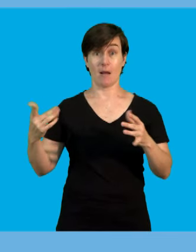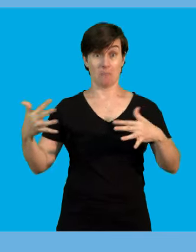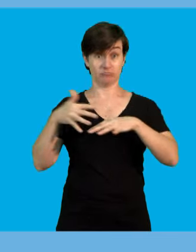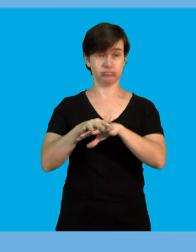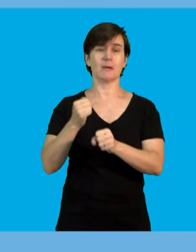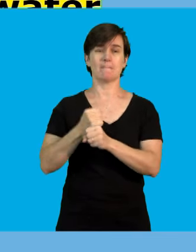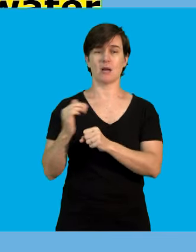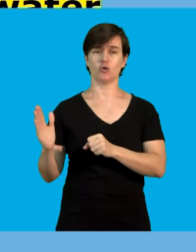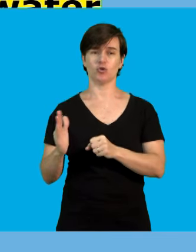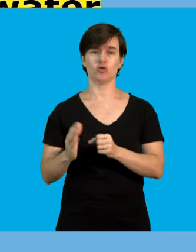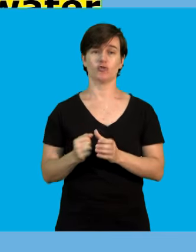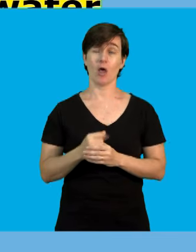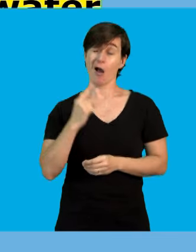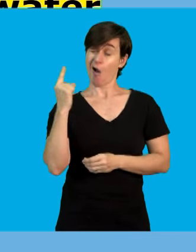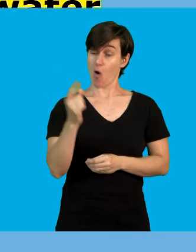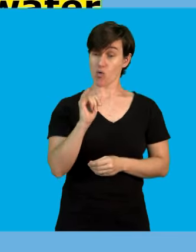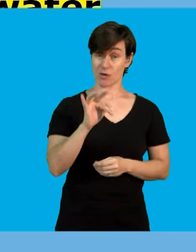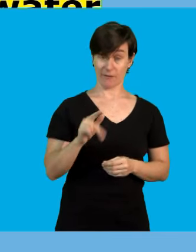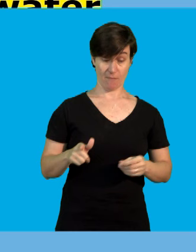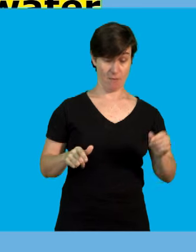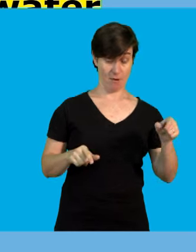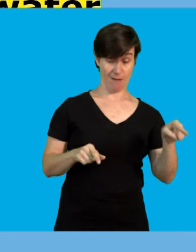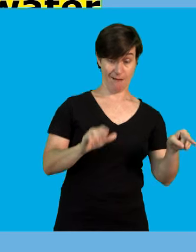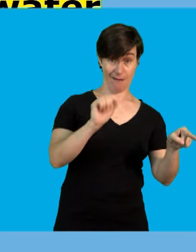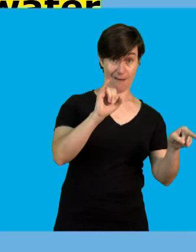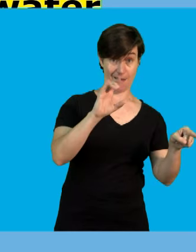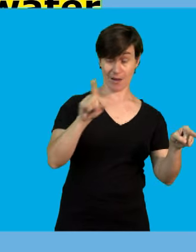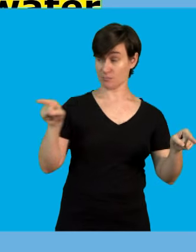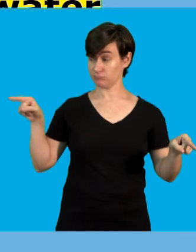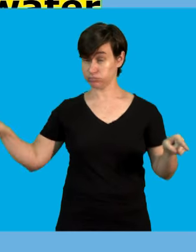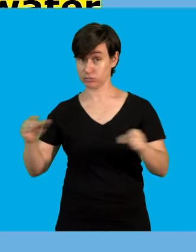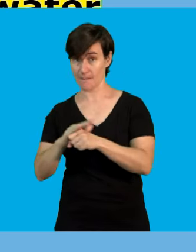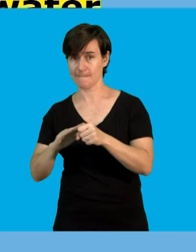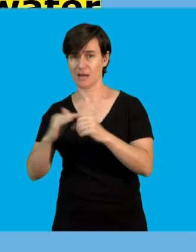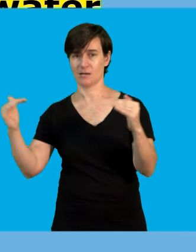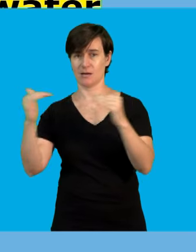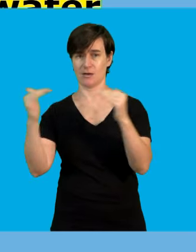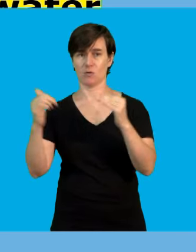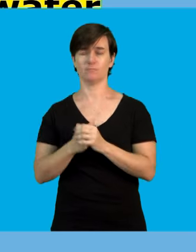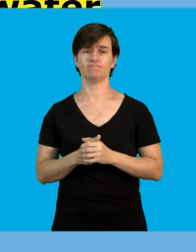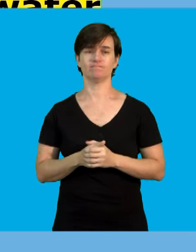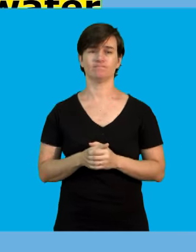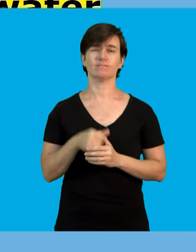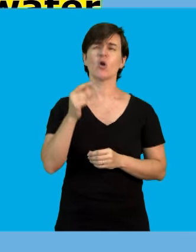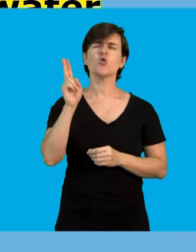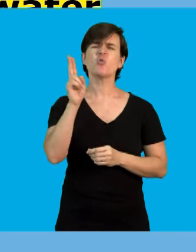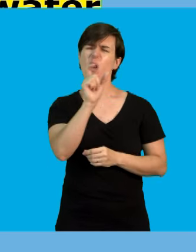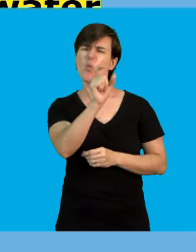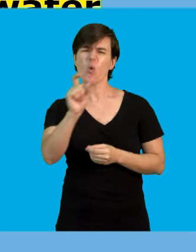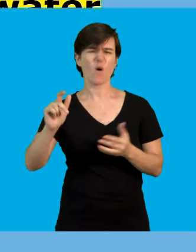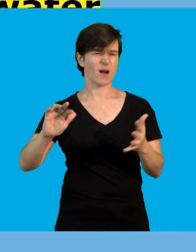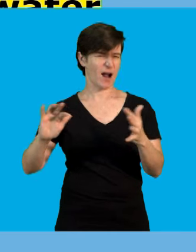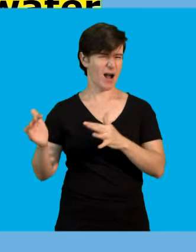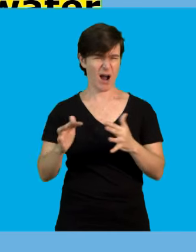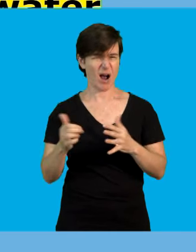And note that that's only if their strengths are equal. Furthermore, the general word equation for the reaction